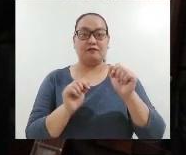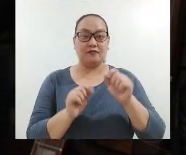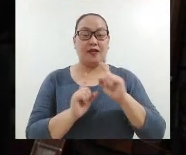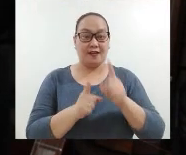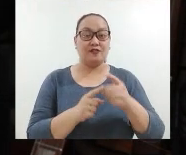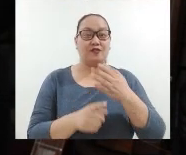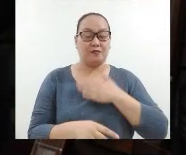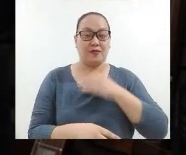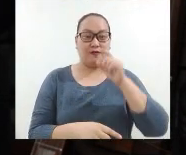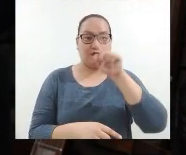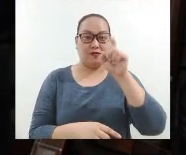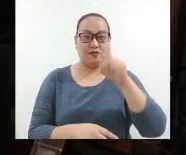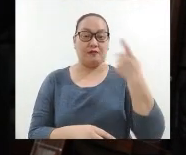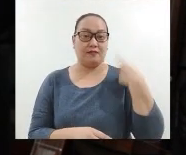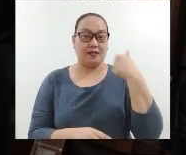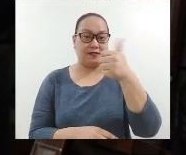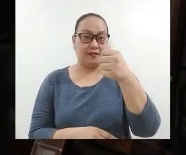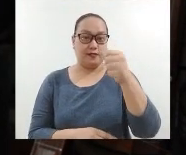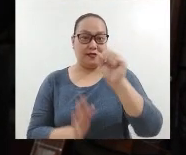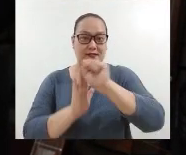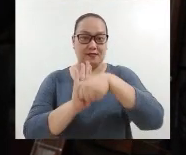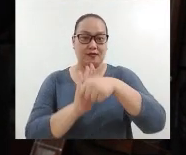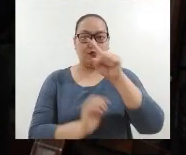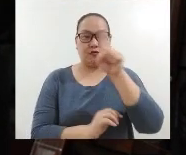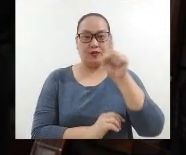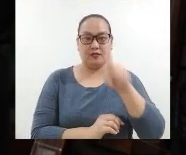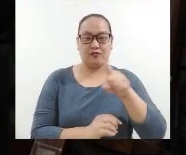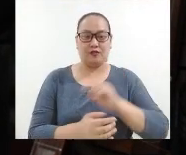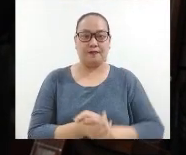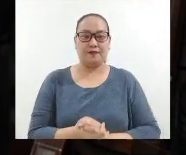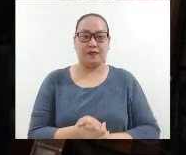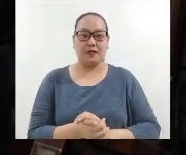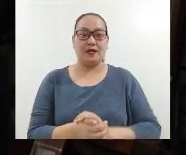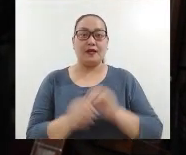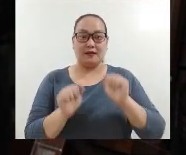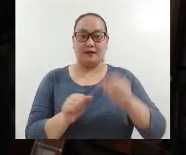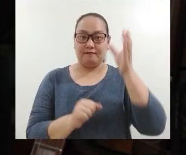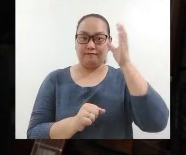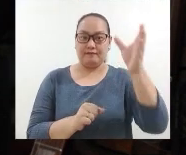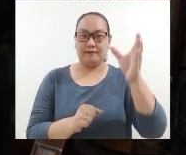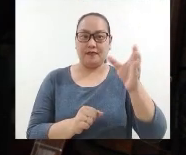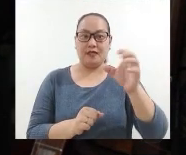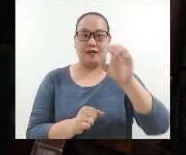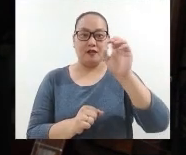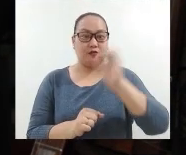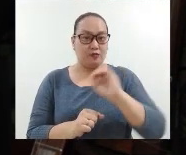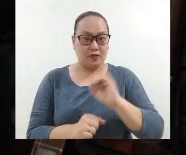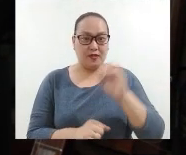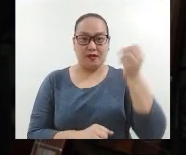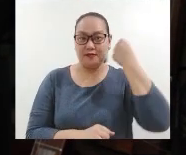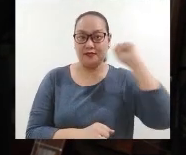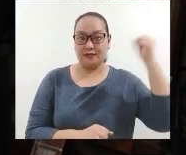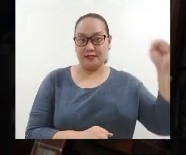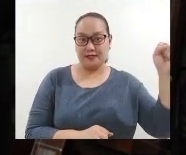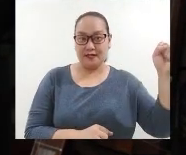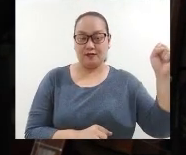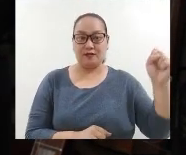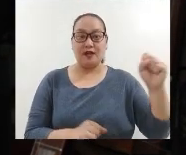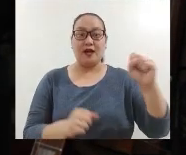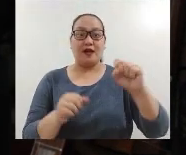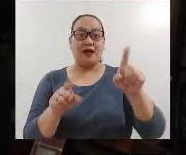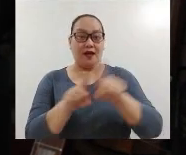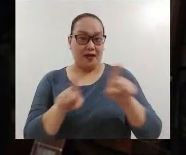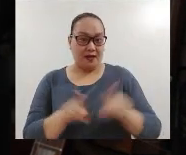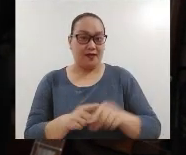I will give you 10 seconds to think. Here's the question. Can we consider silence as music? Maaari